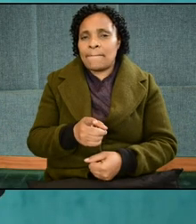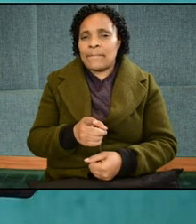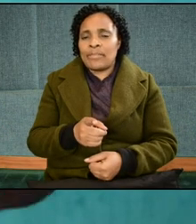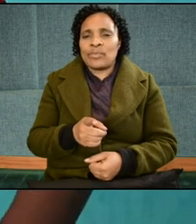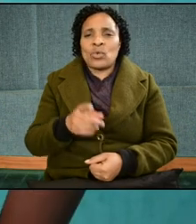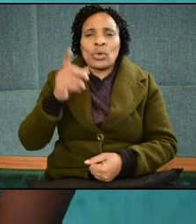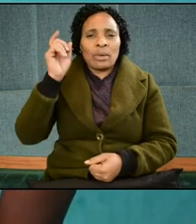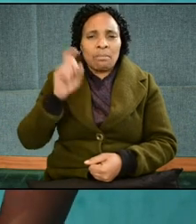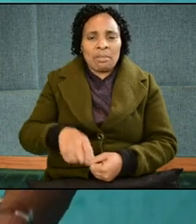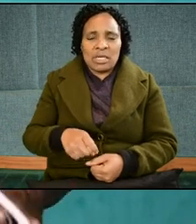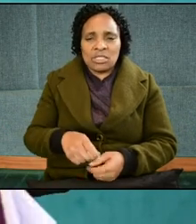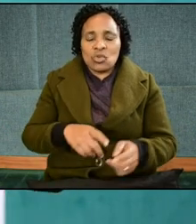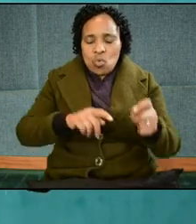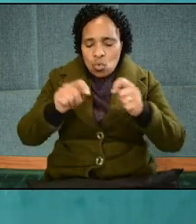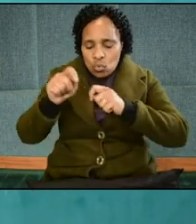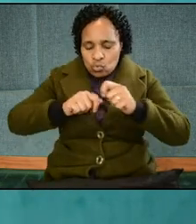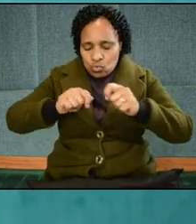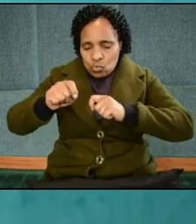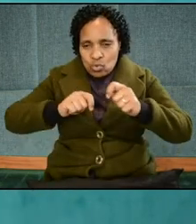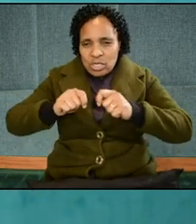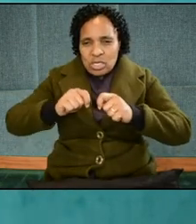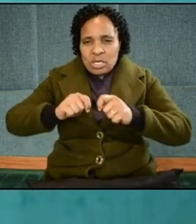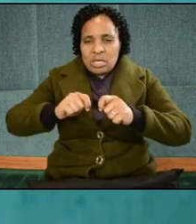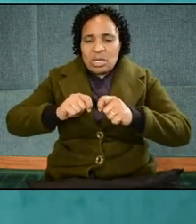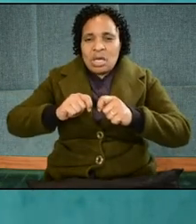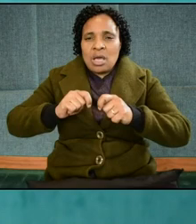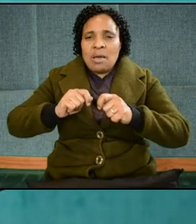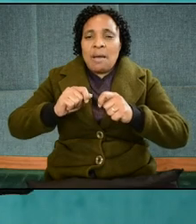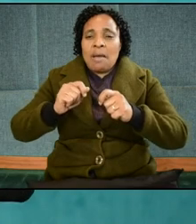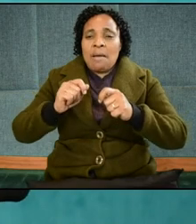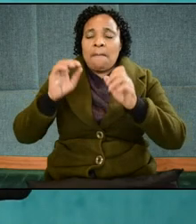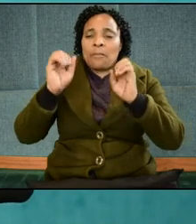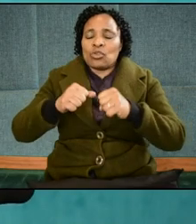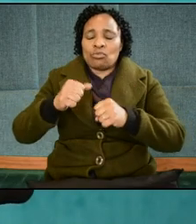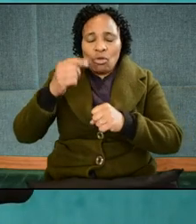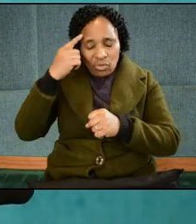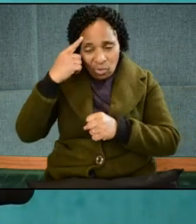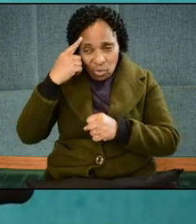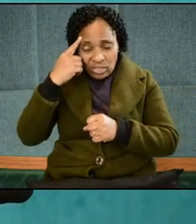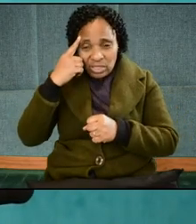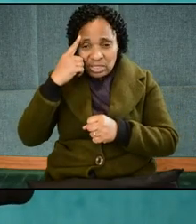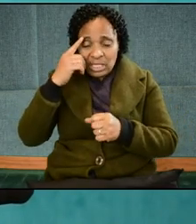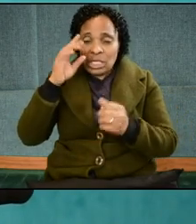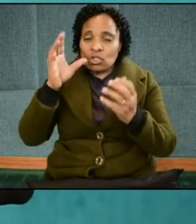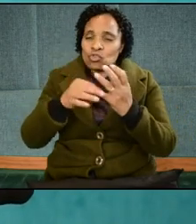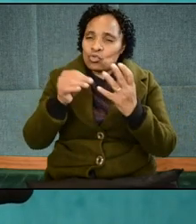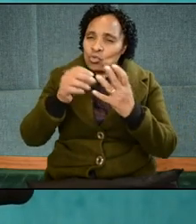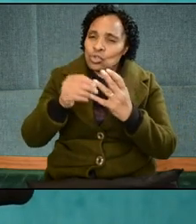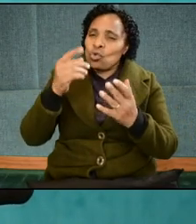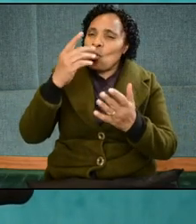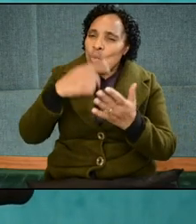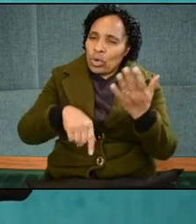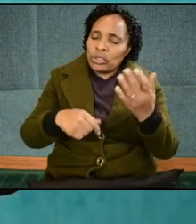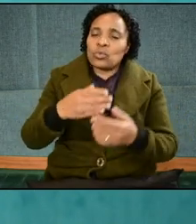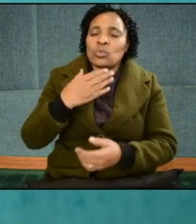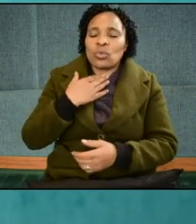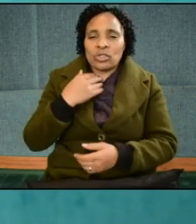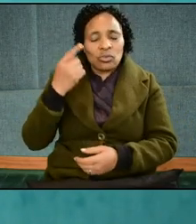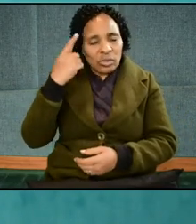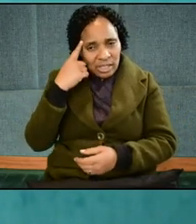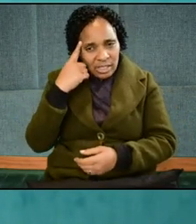we should control the train of thoughts and choose what we want to